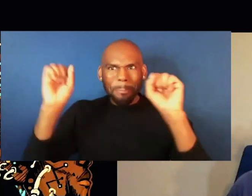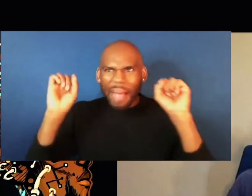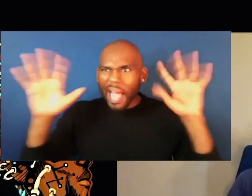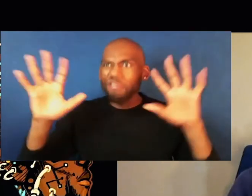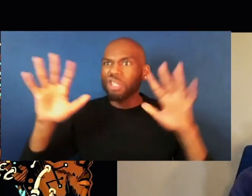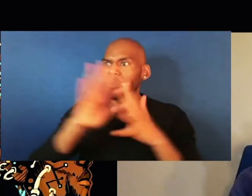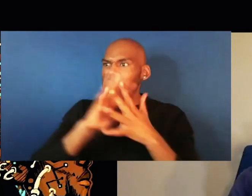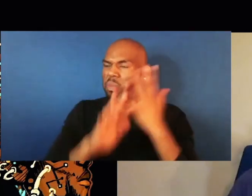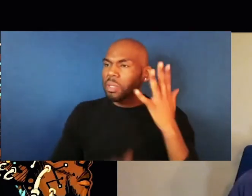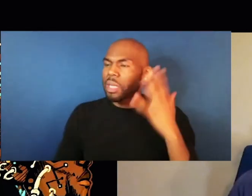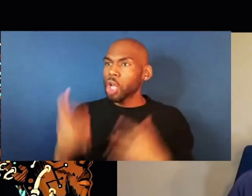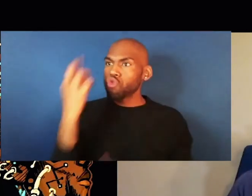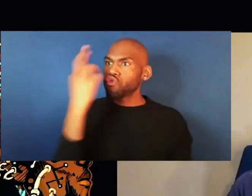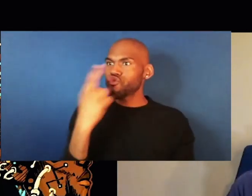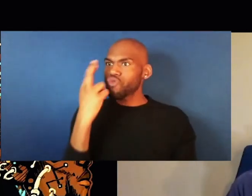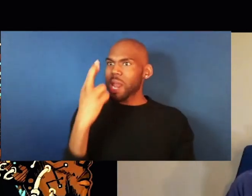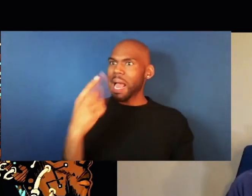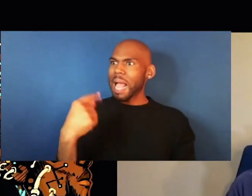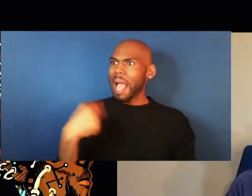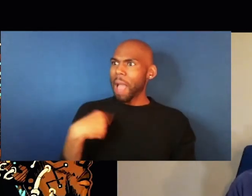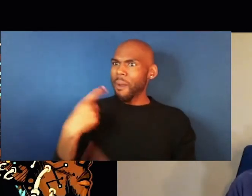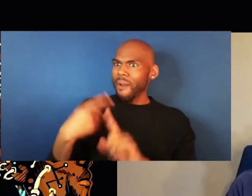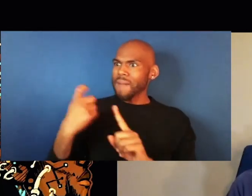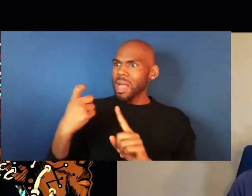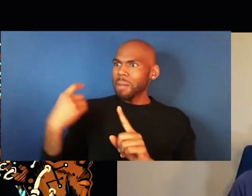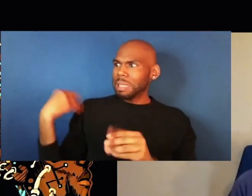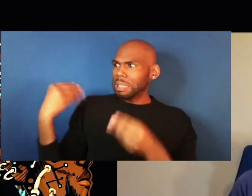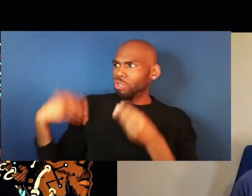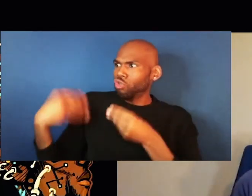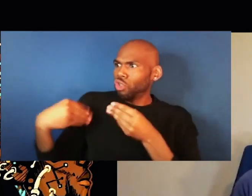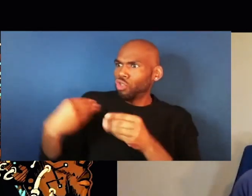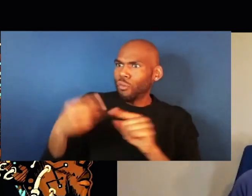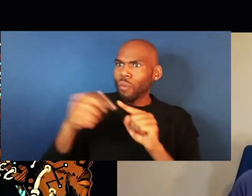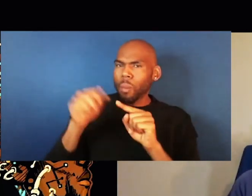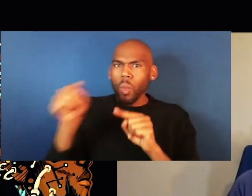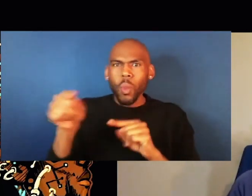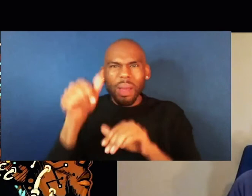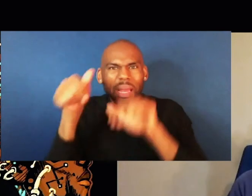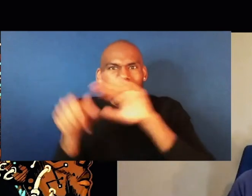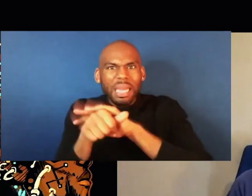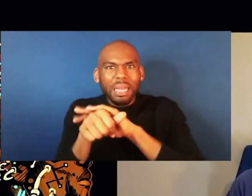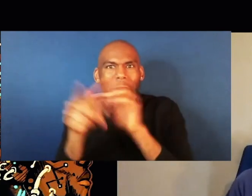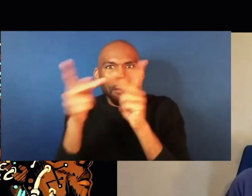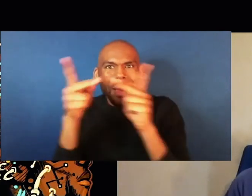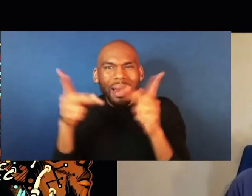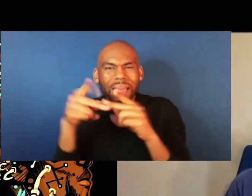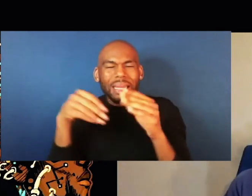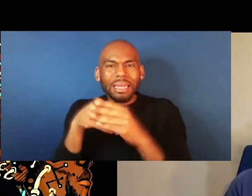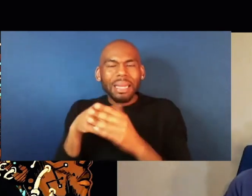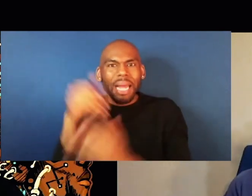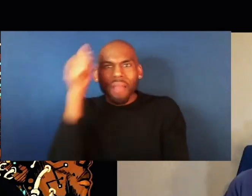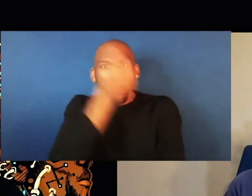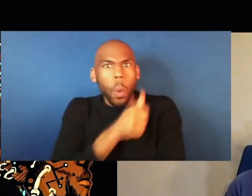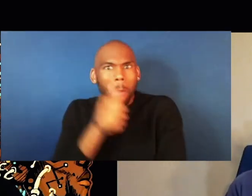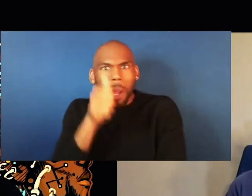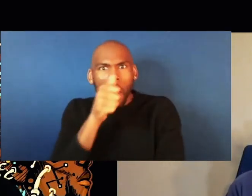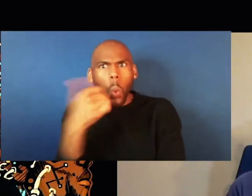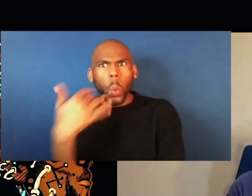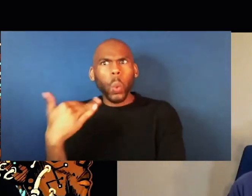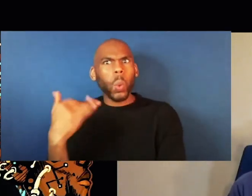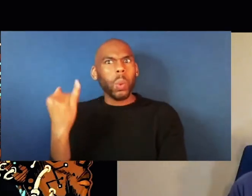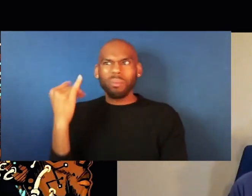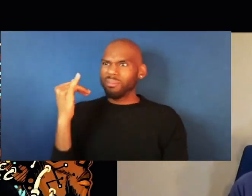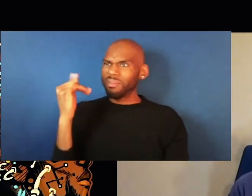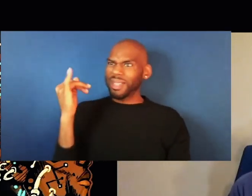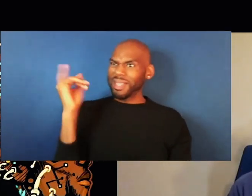written. And so he realizes that he's actually descended from these people in this hidden space in Ethiopia, which, man, if that ain't Wakanda, I'm